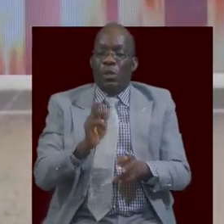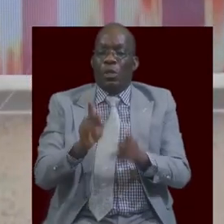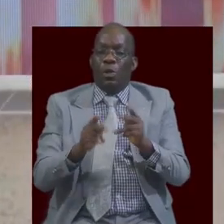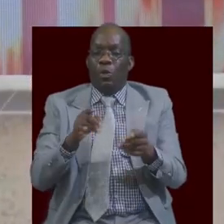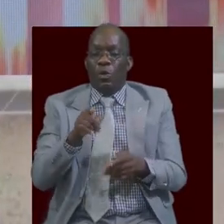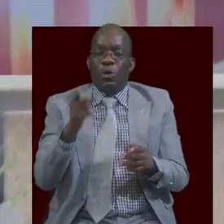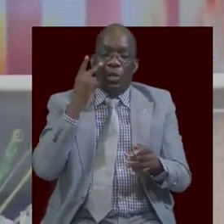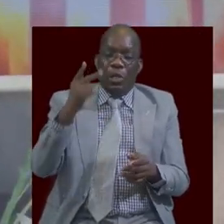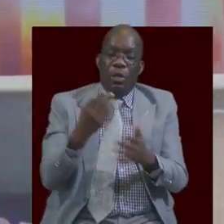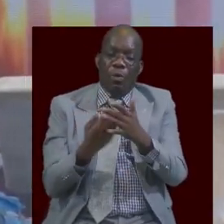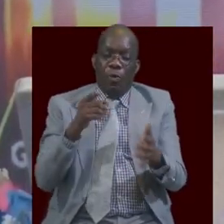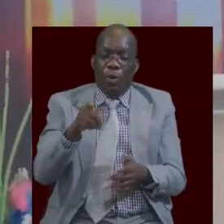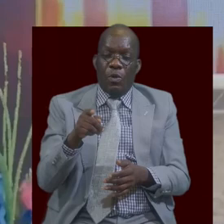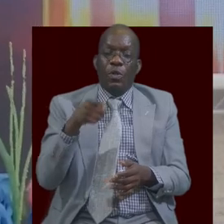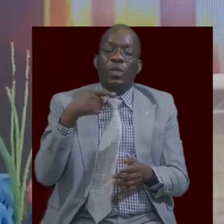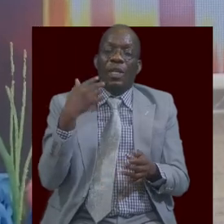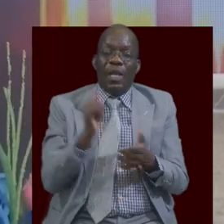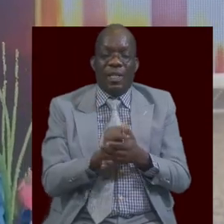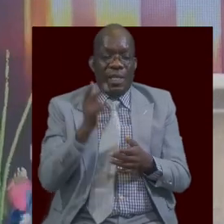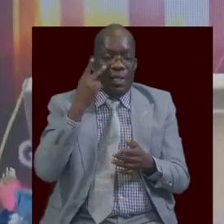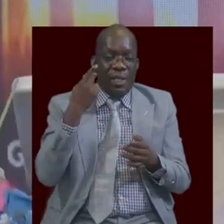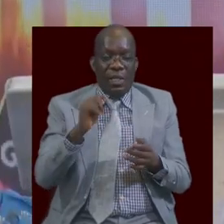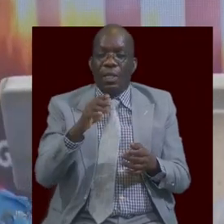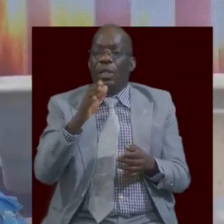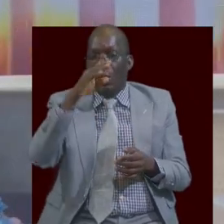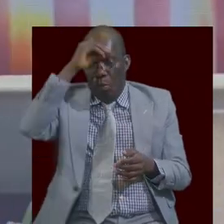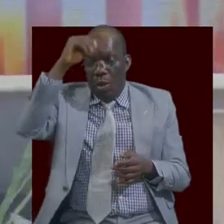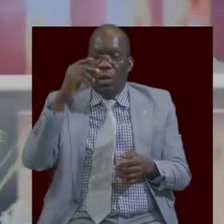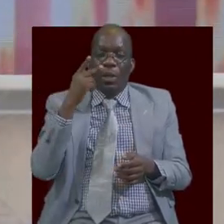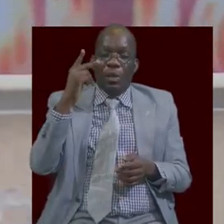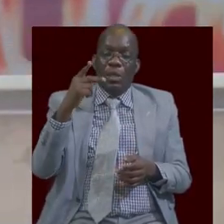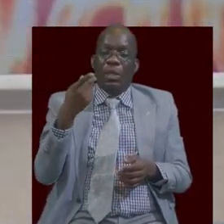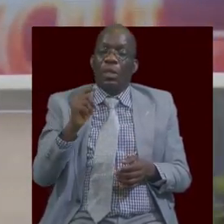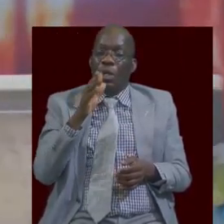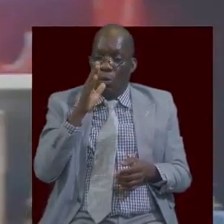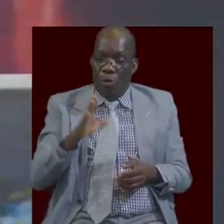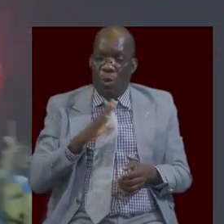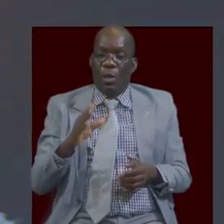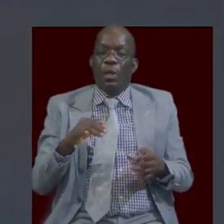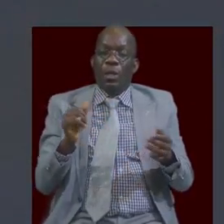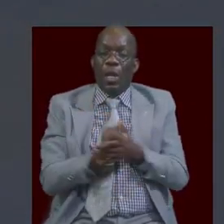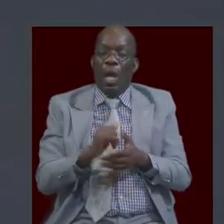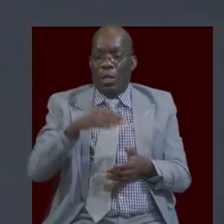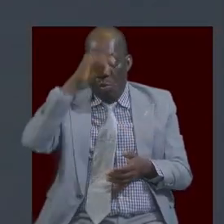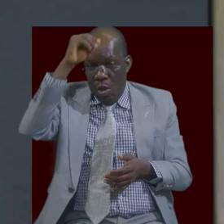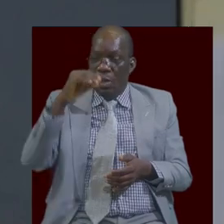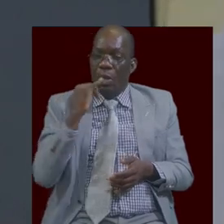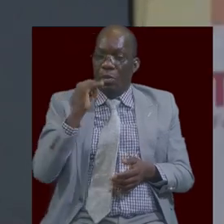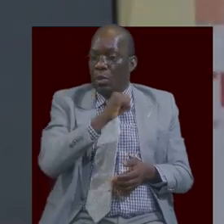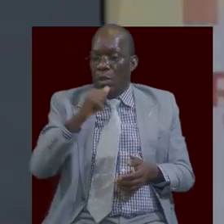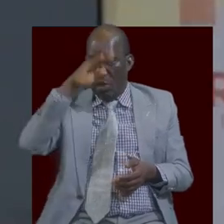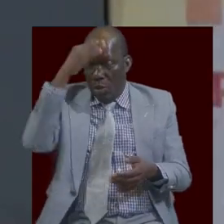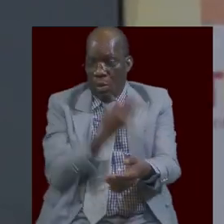you, they say, look at the man, look at the man, look at the woman. That man is a son, a